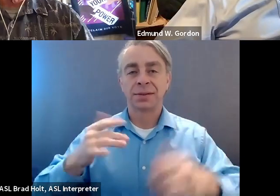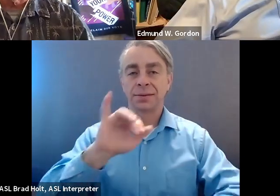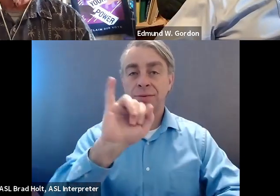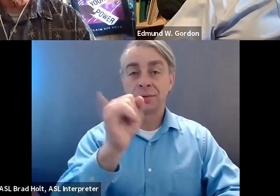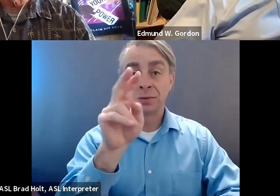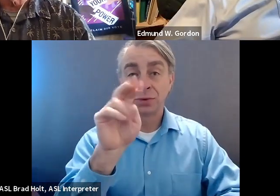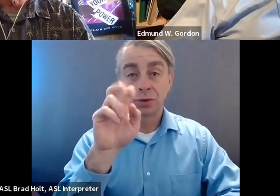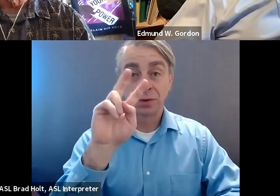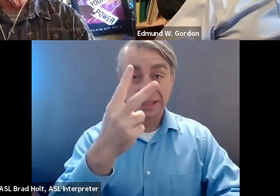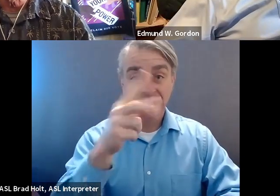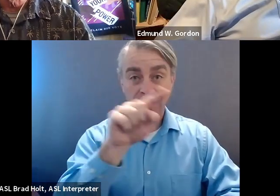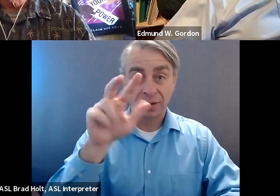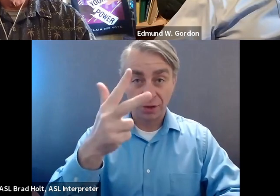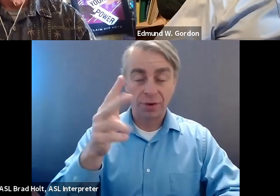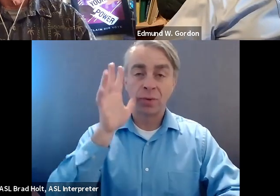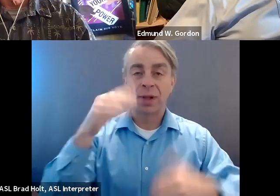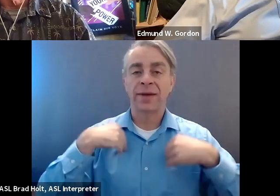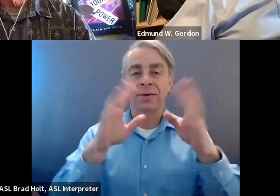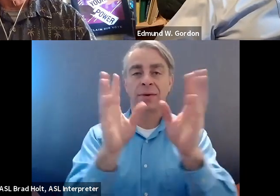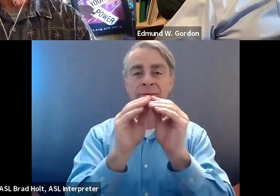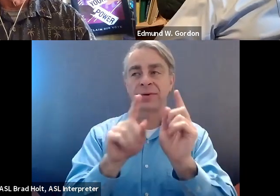will be a conference at Teachers College